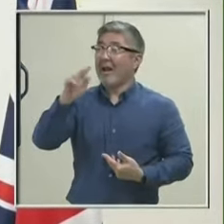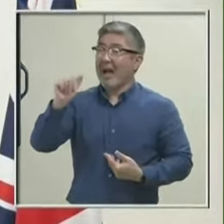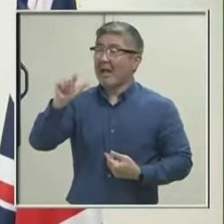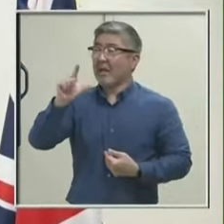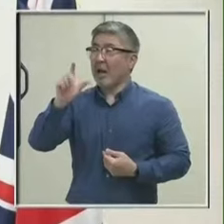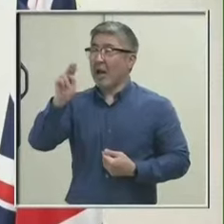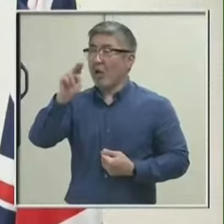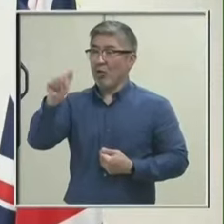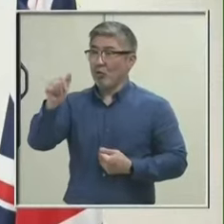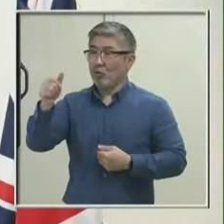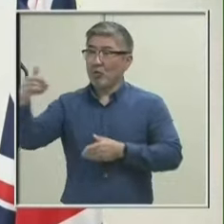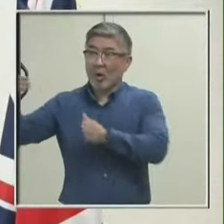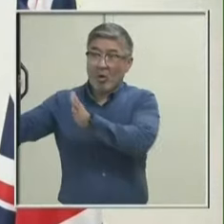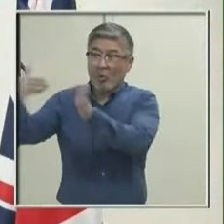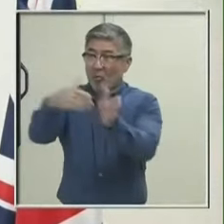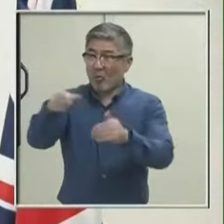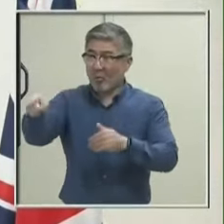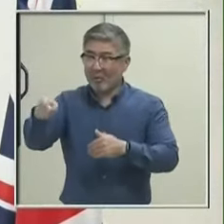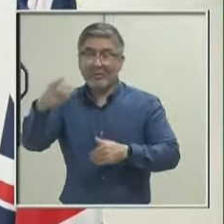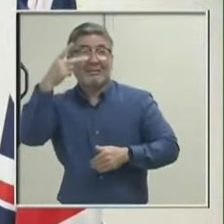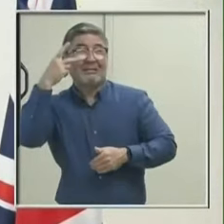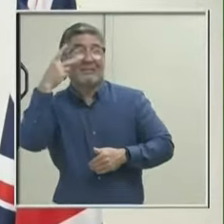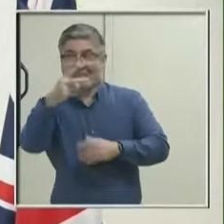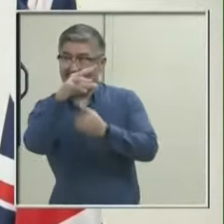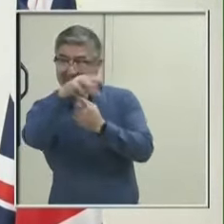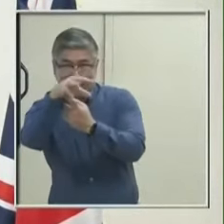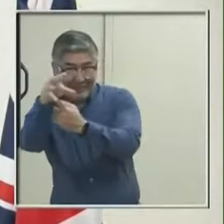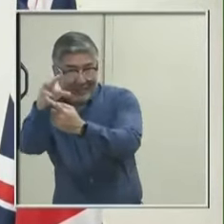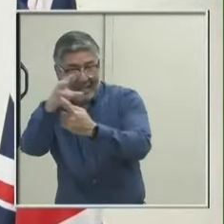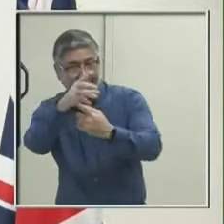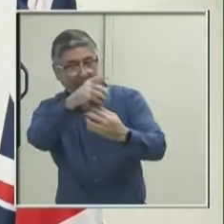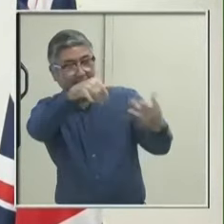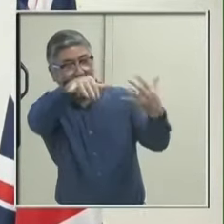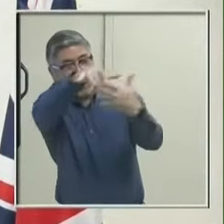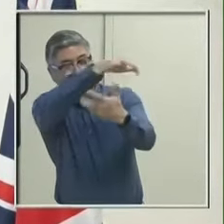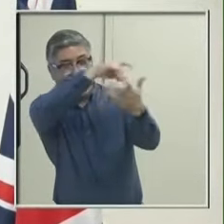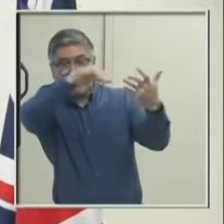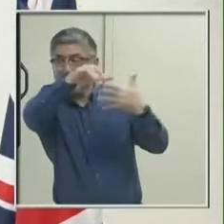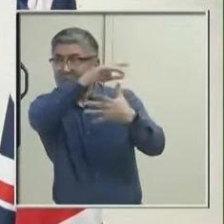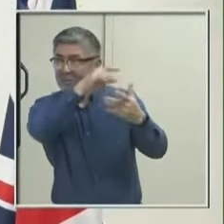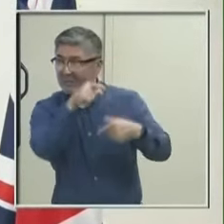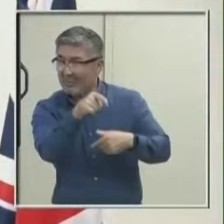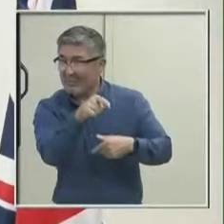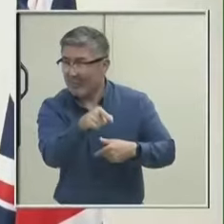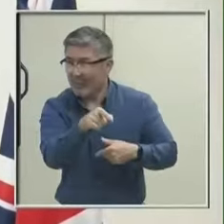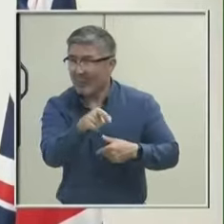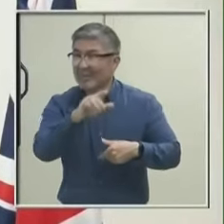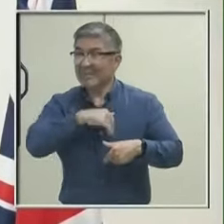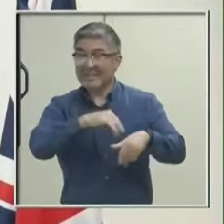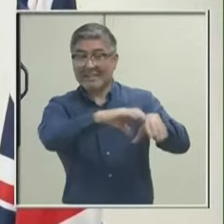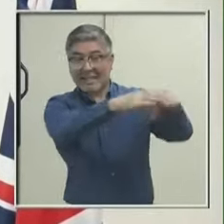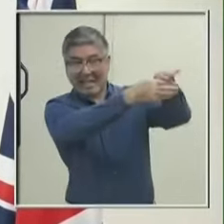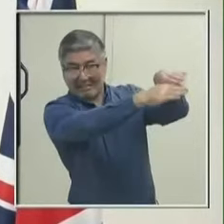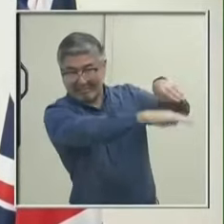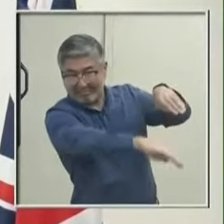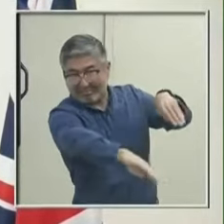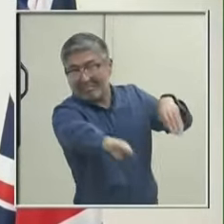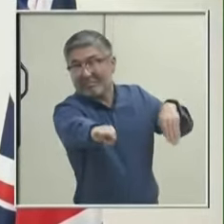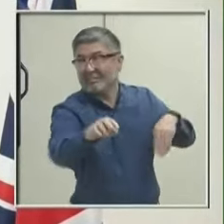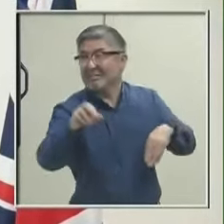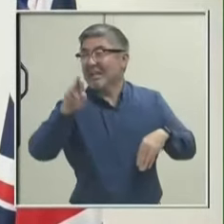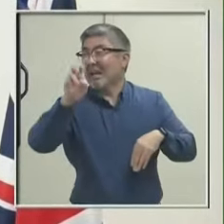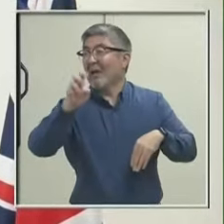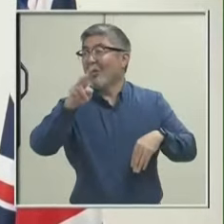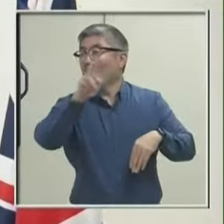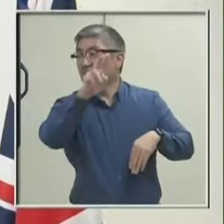video showing smoke coming from the area near where the ravine would be behind the homes across